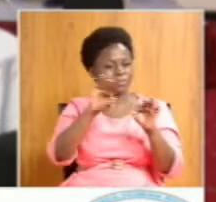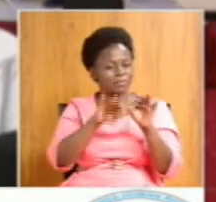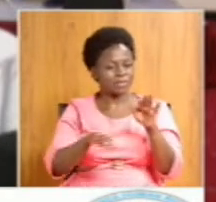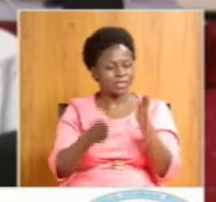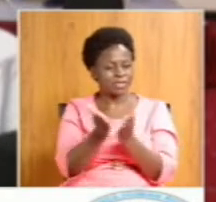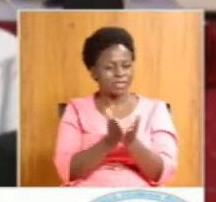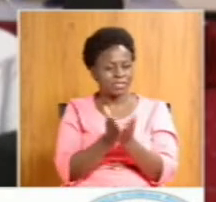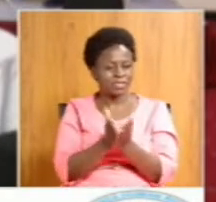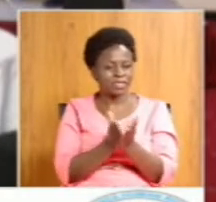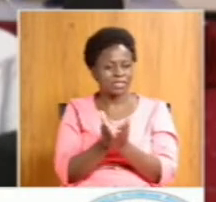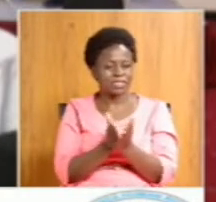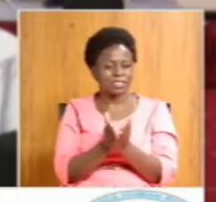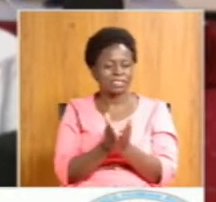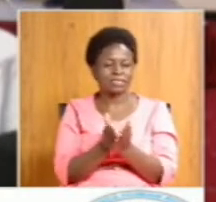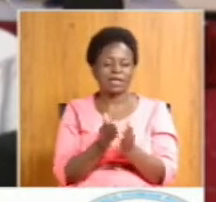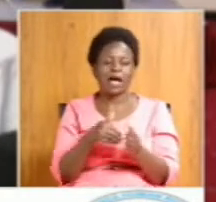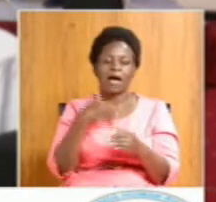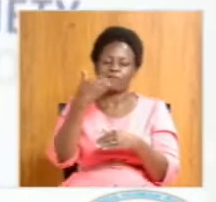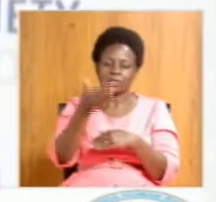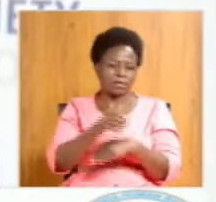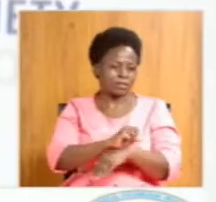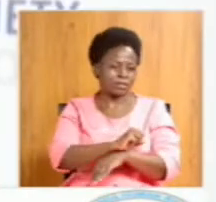in building back from the pandemic.